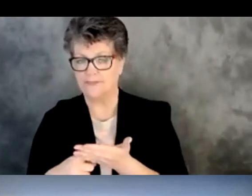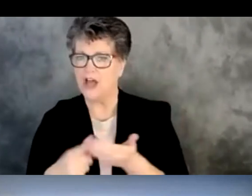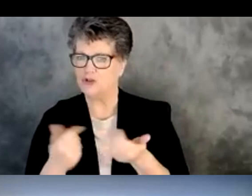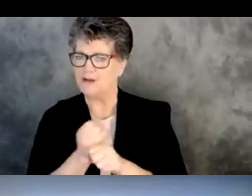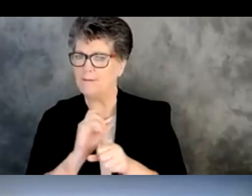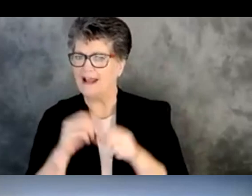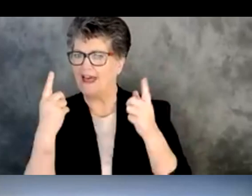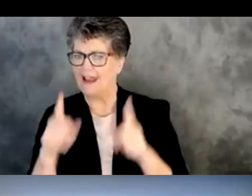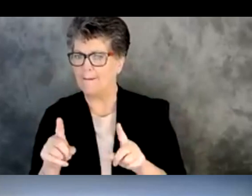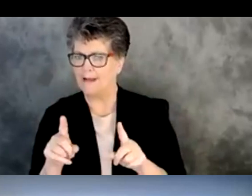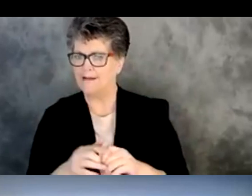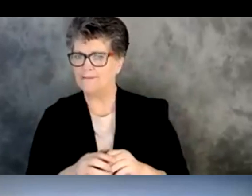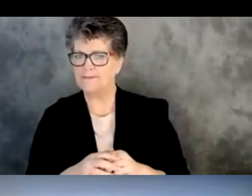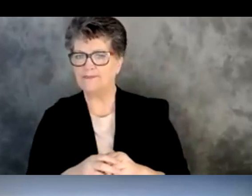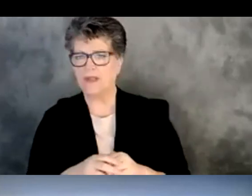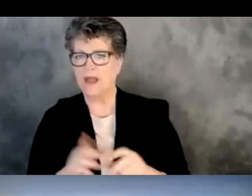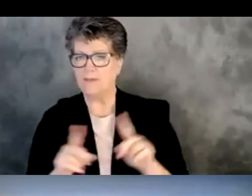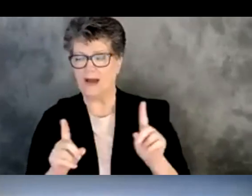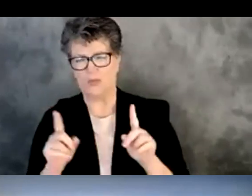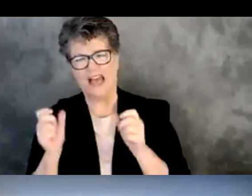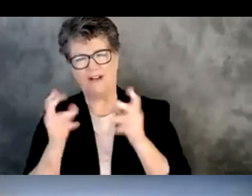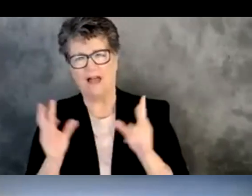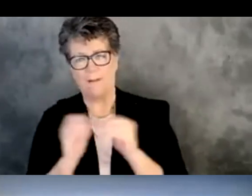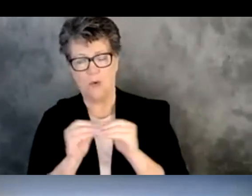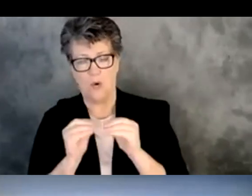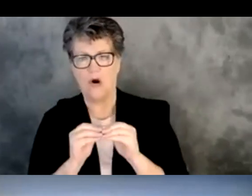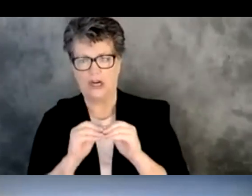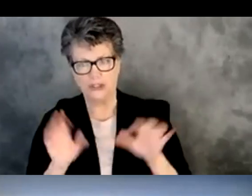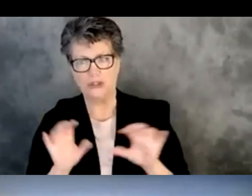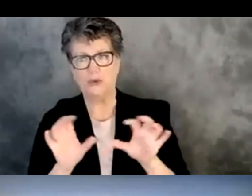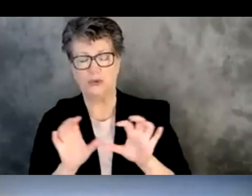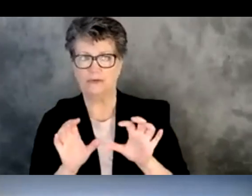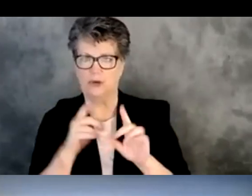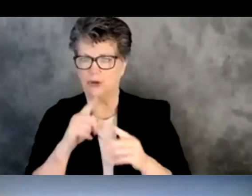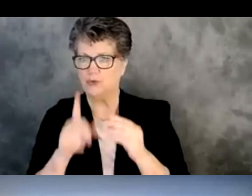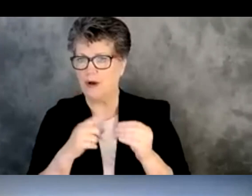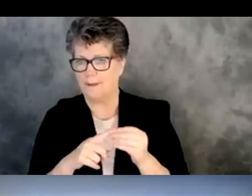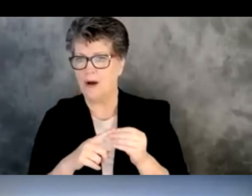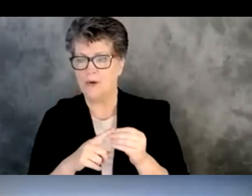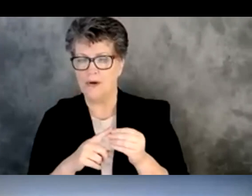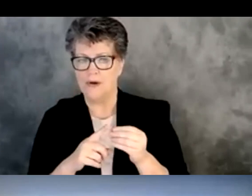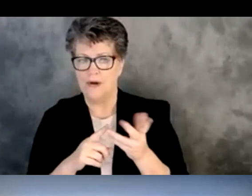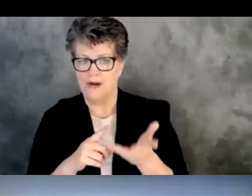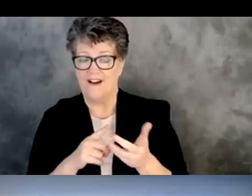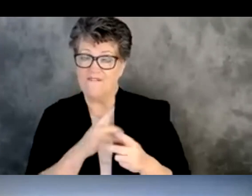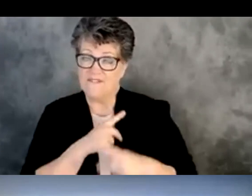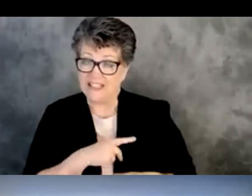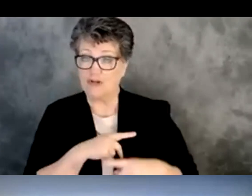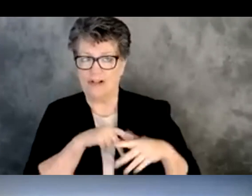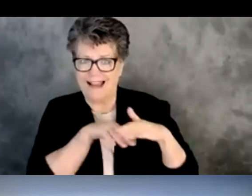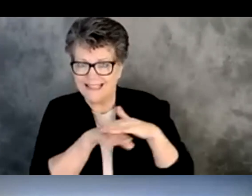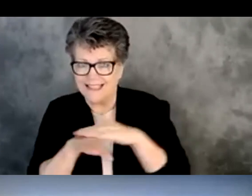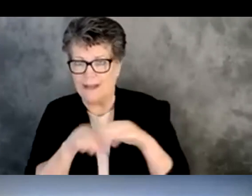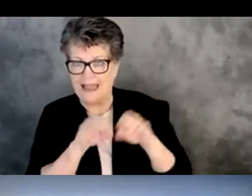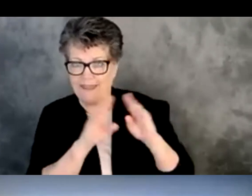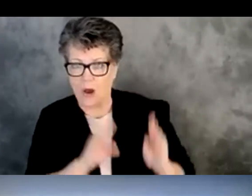that happen, but we have a lot more to do when we talk about both the physical accessibility of